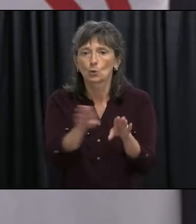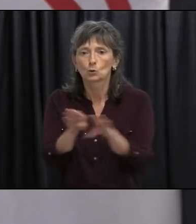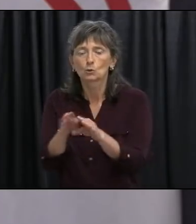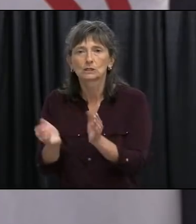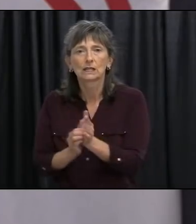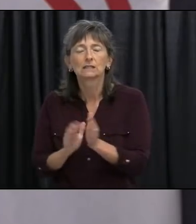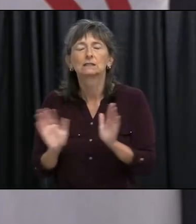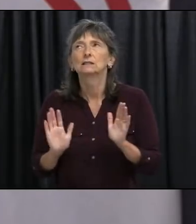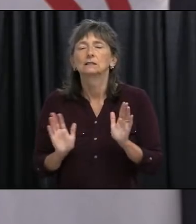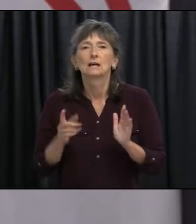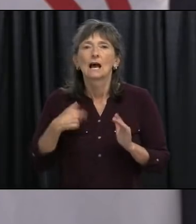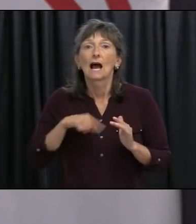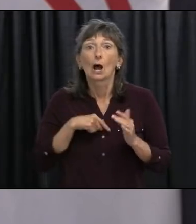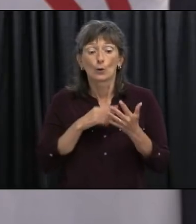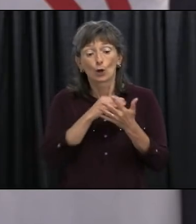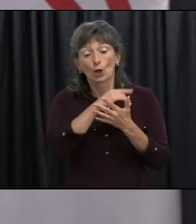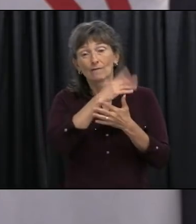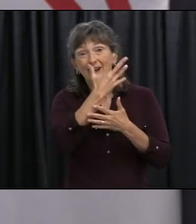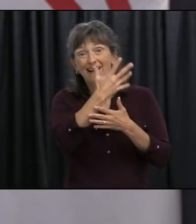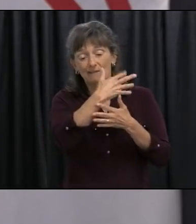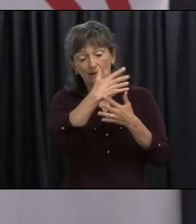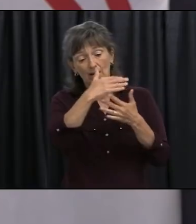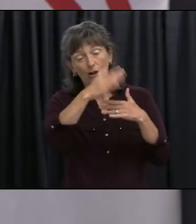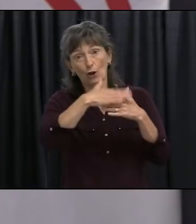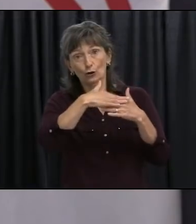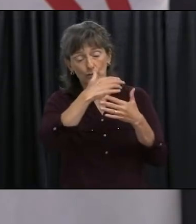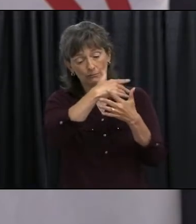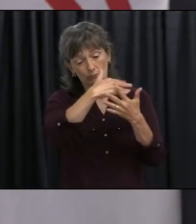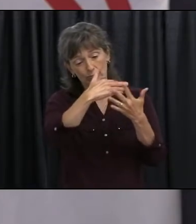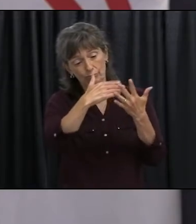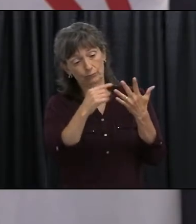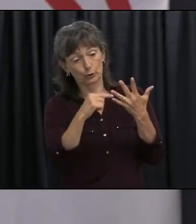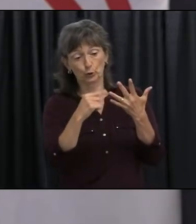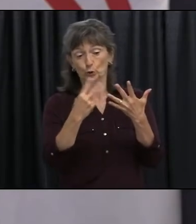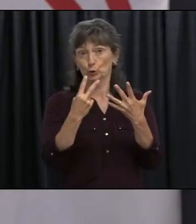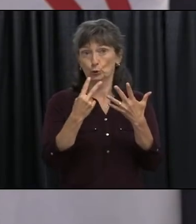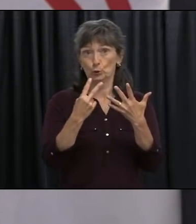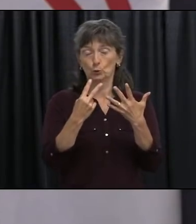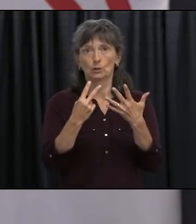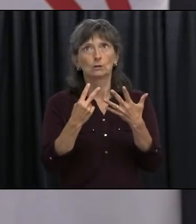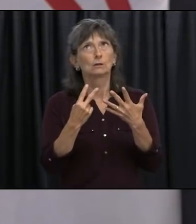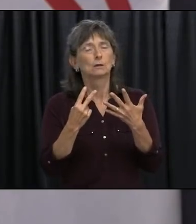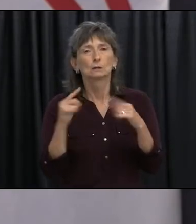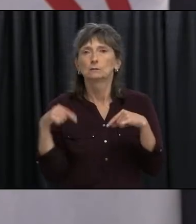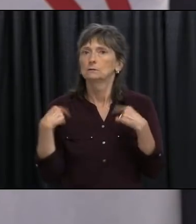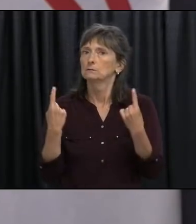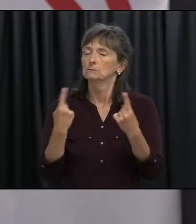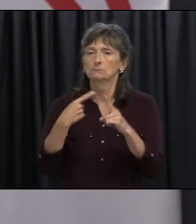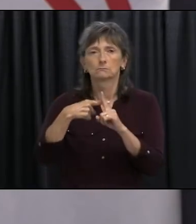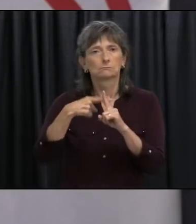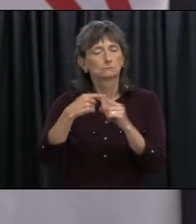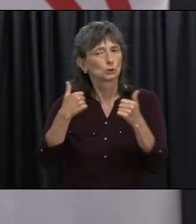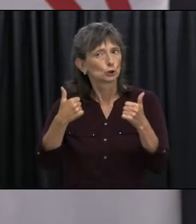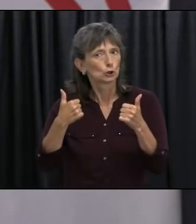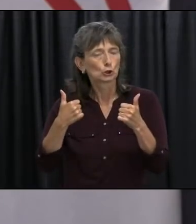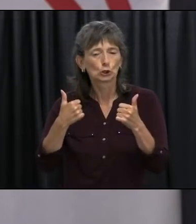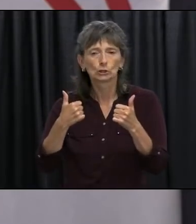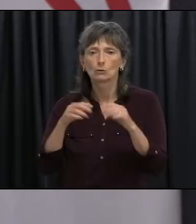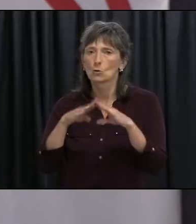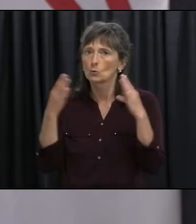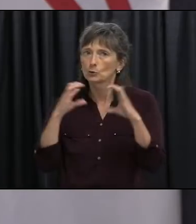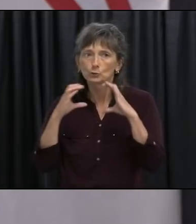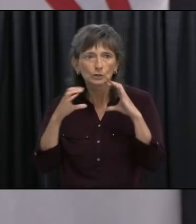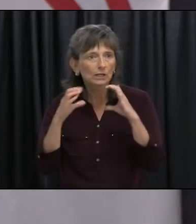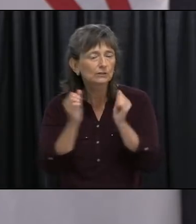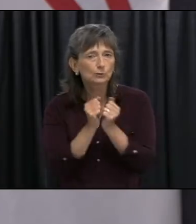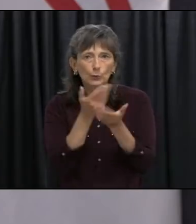alert system, going from alert level 5 to alert level 2 where we are today, has been working for us, communicating with Newfoundlanders